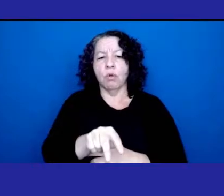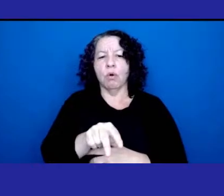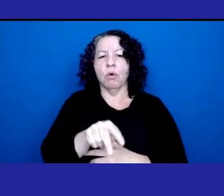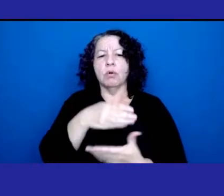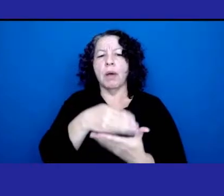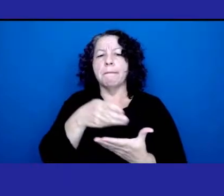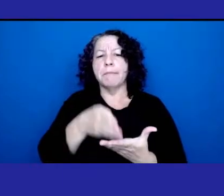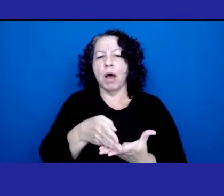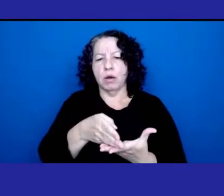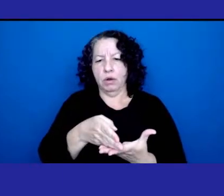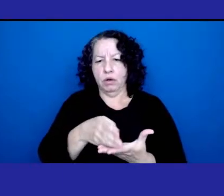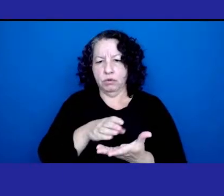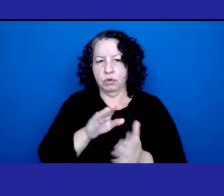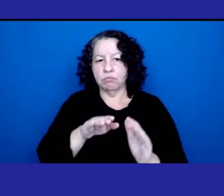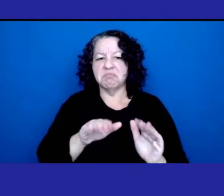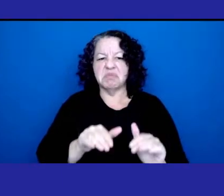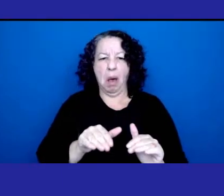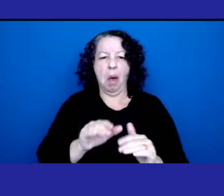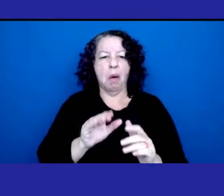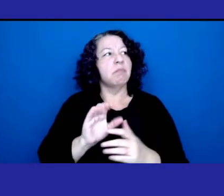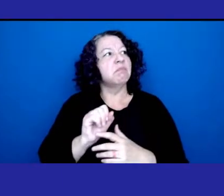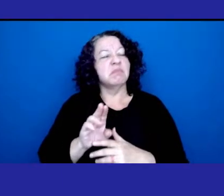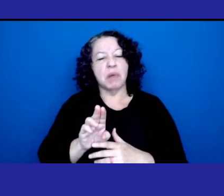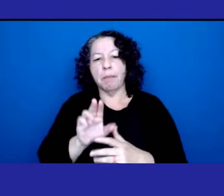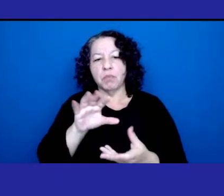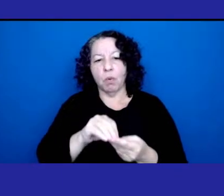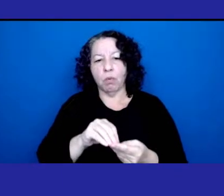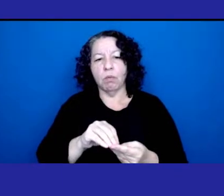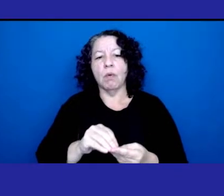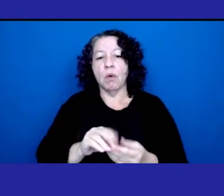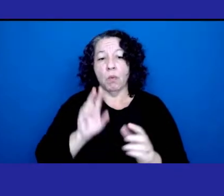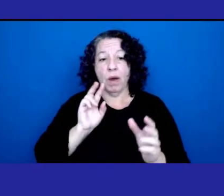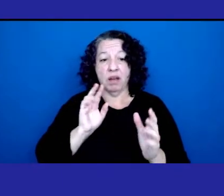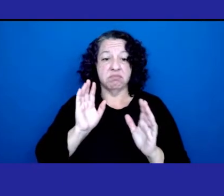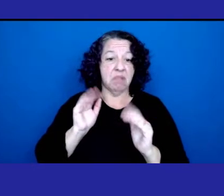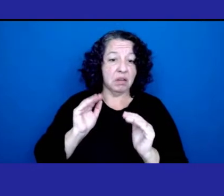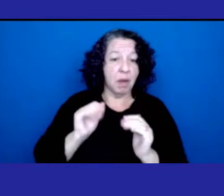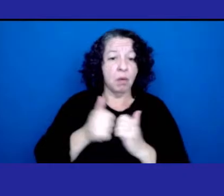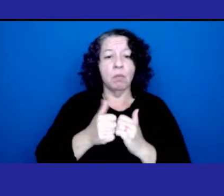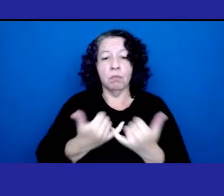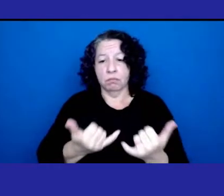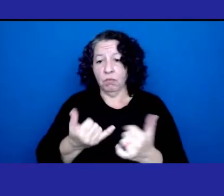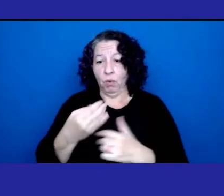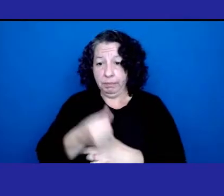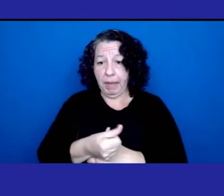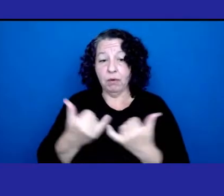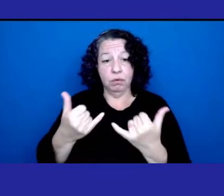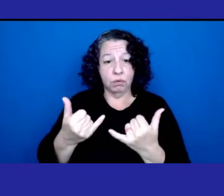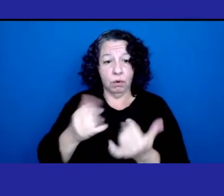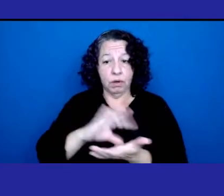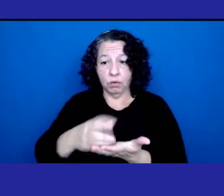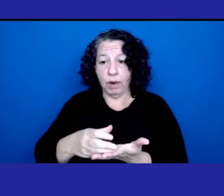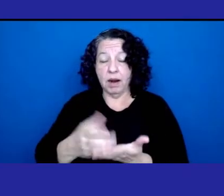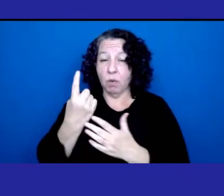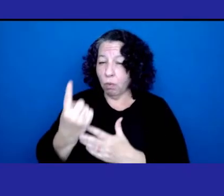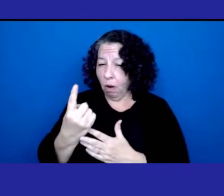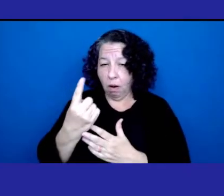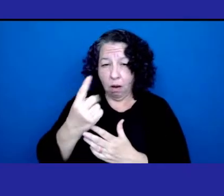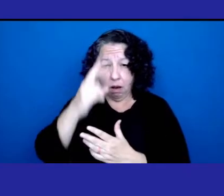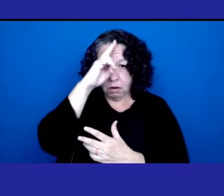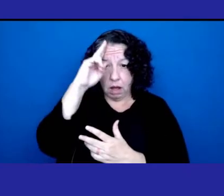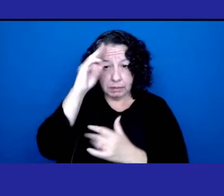we anticipate with our current spend, with our current rate, if we only stayed with one hospital, we would be spending approximately